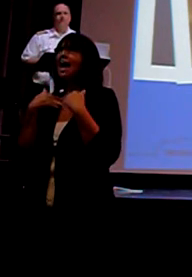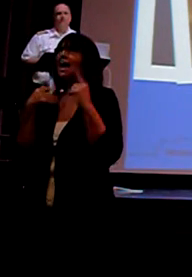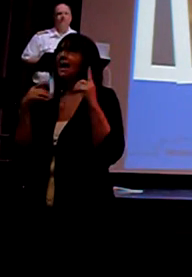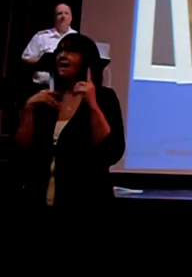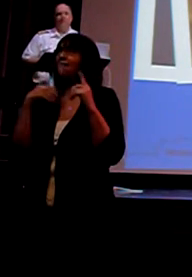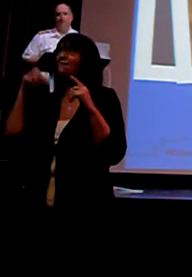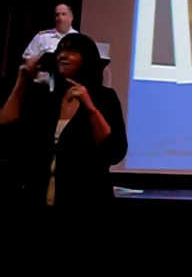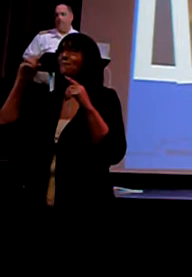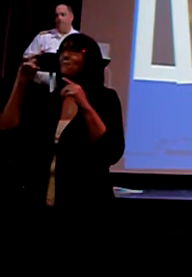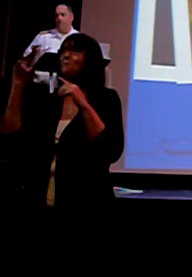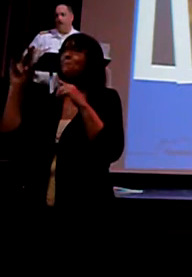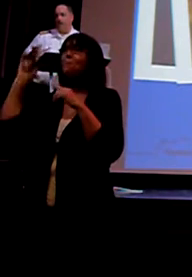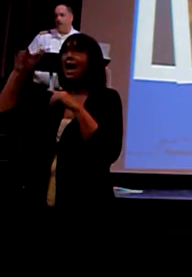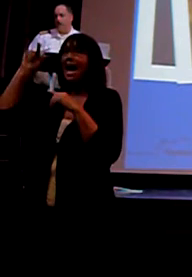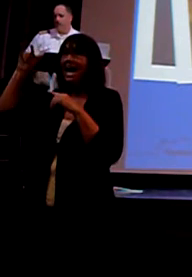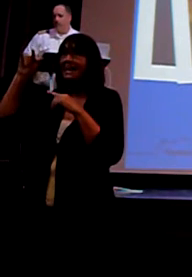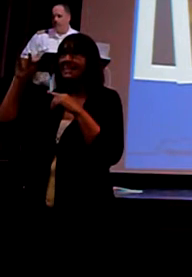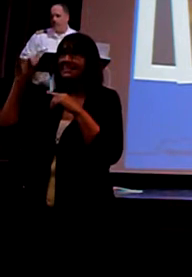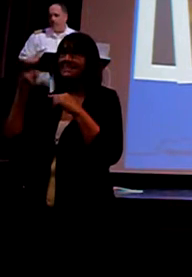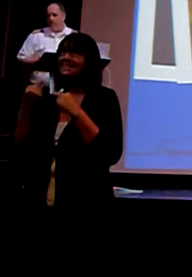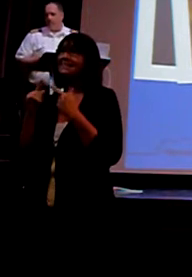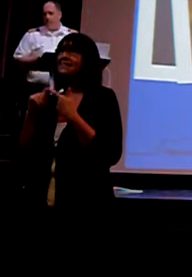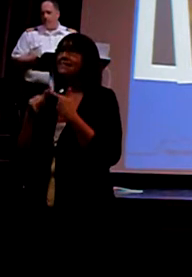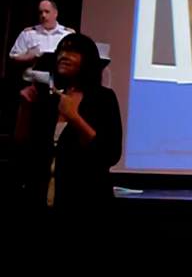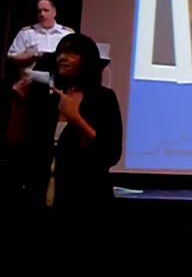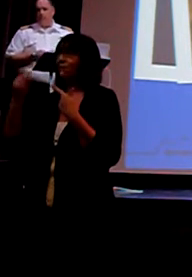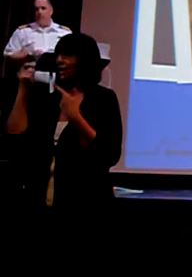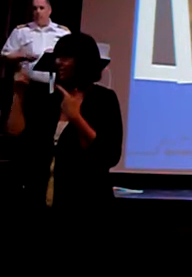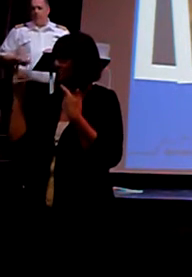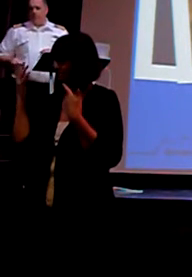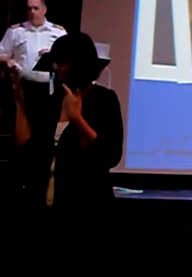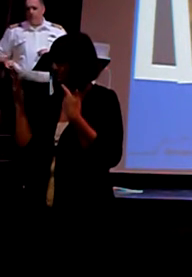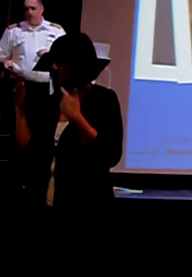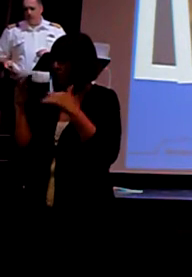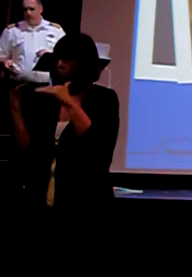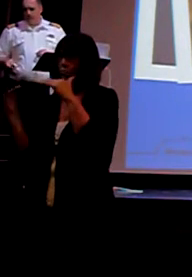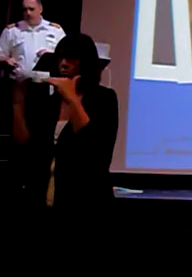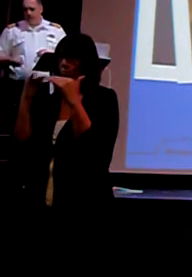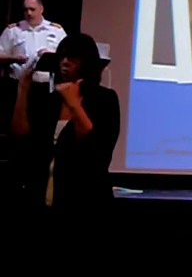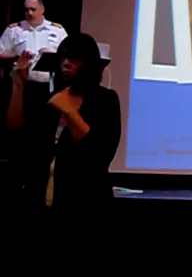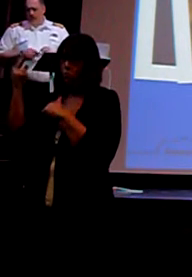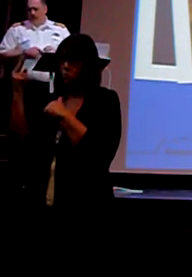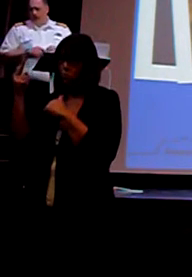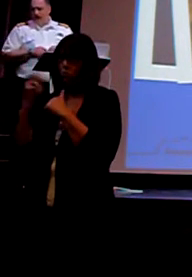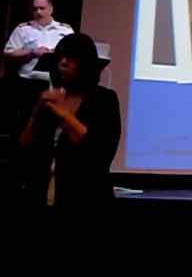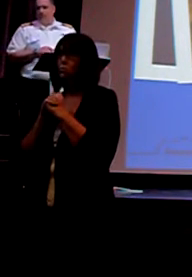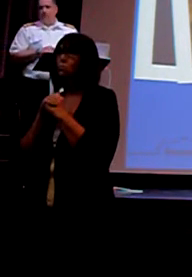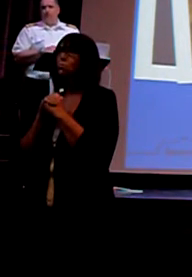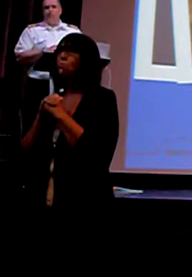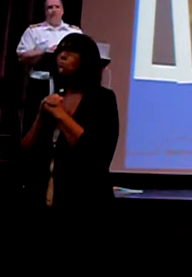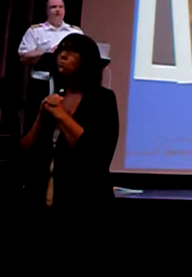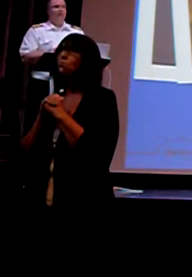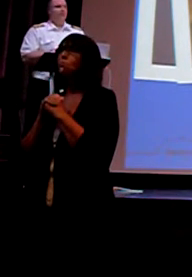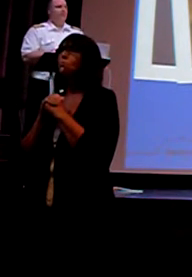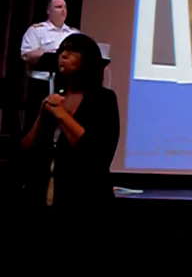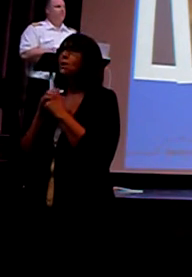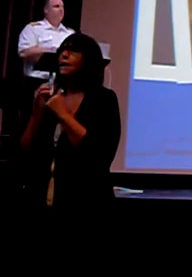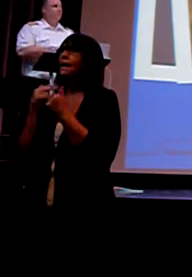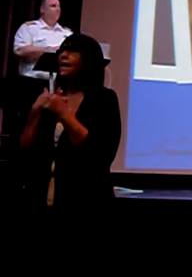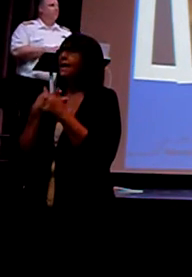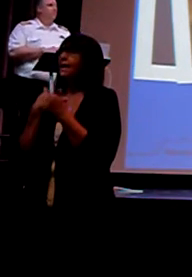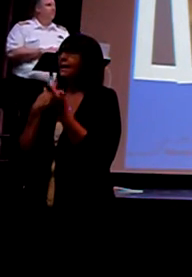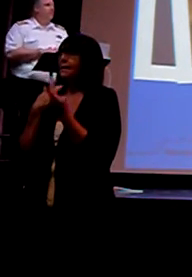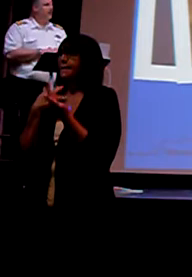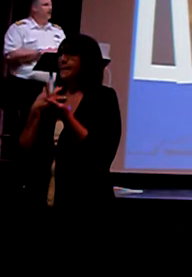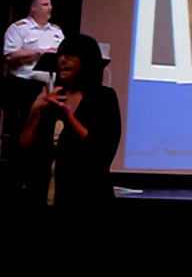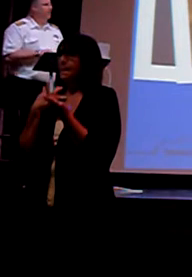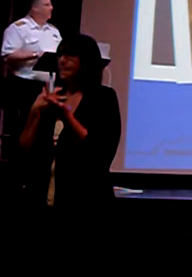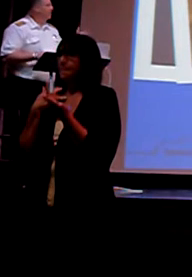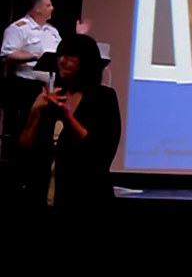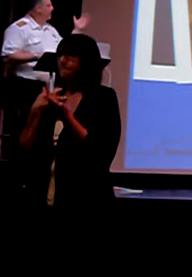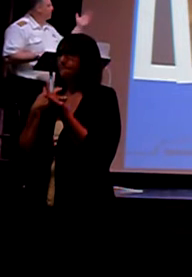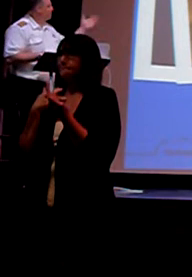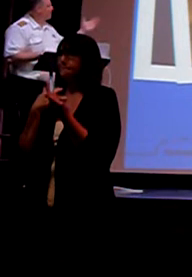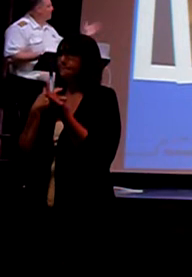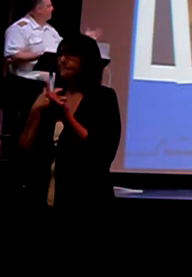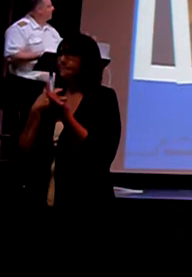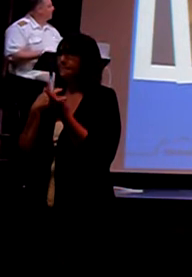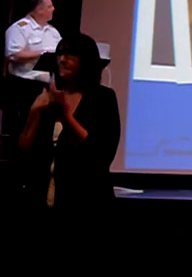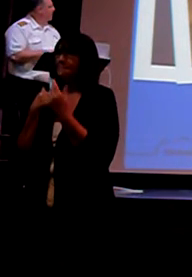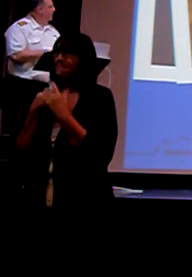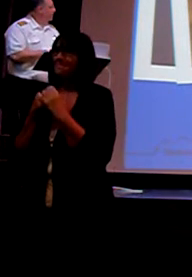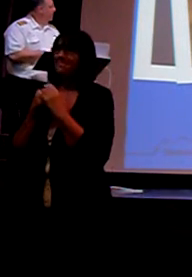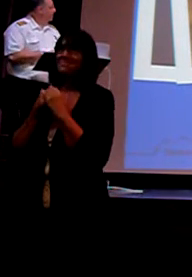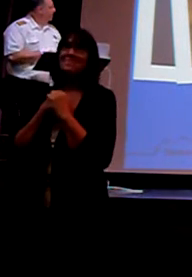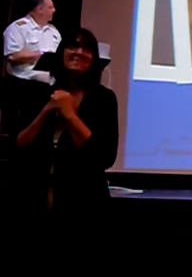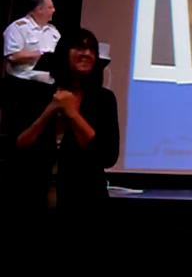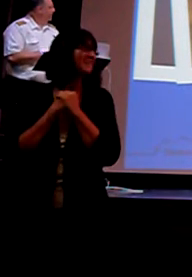pilot plane from World War II. And, of course, we have another famous thing